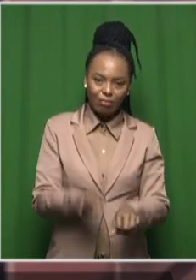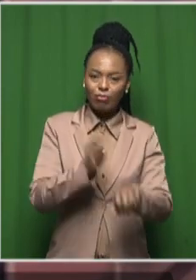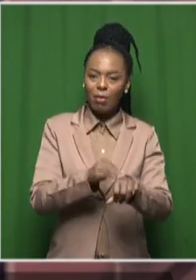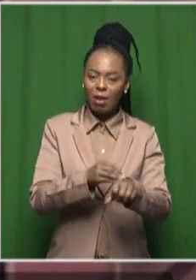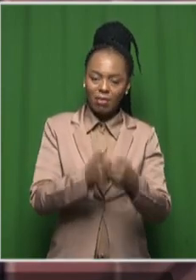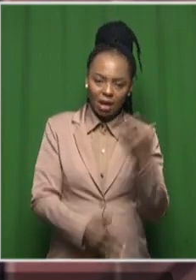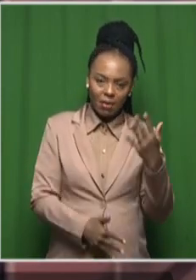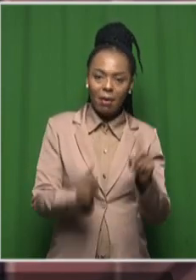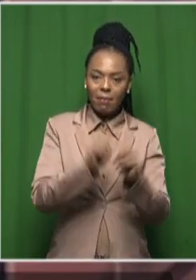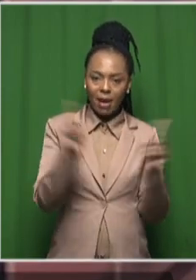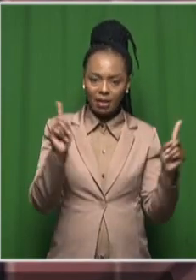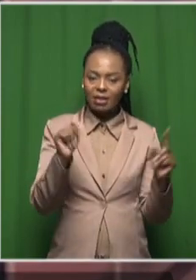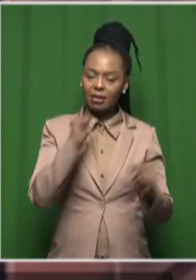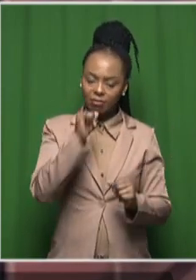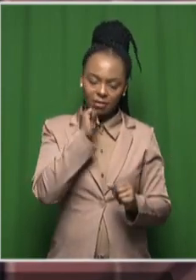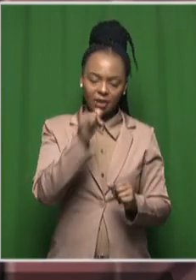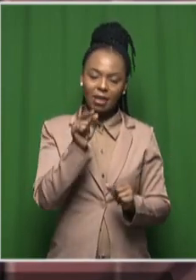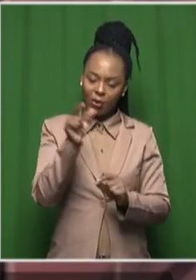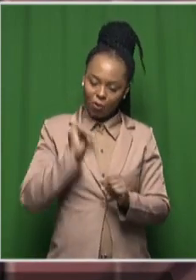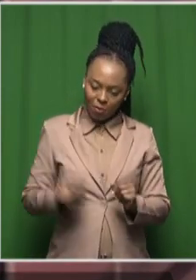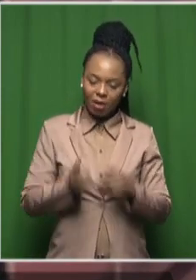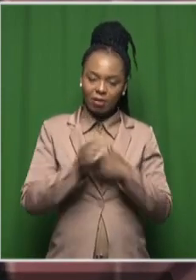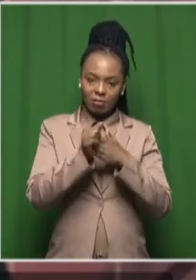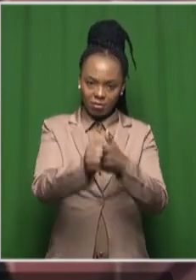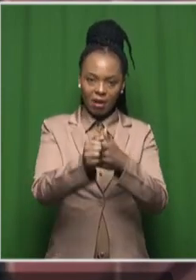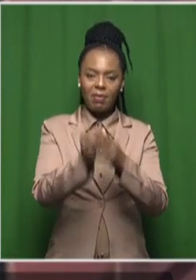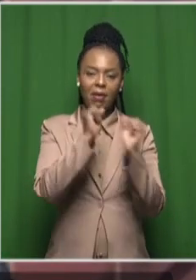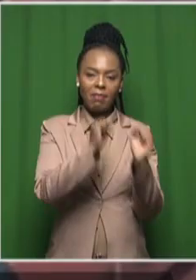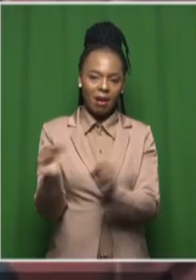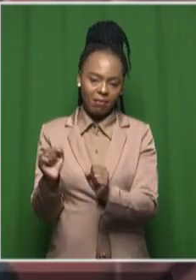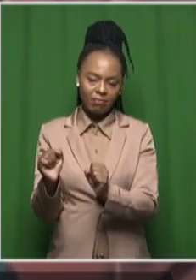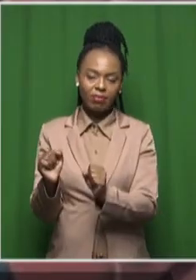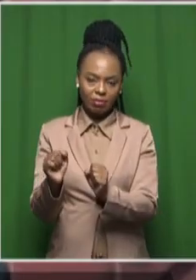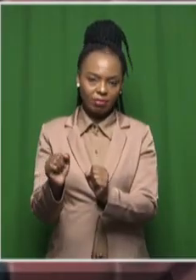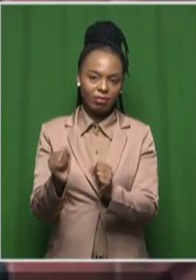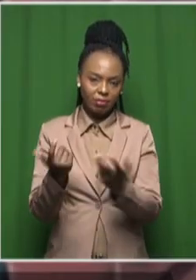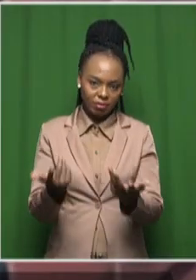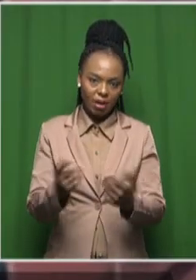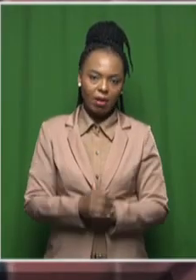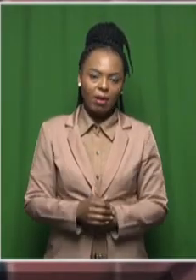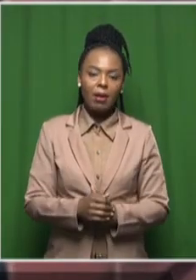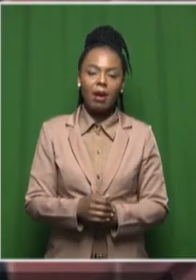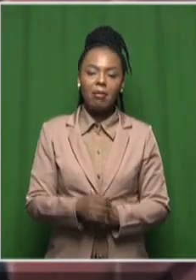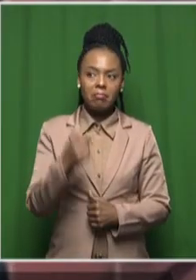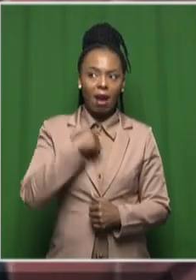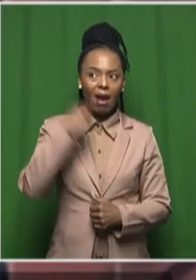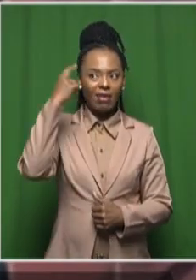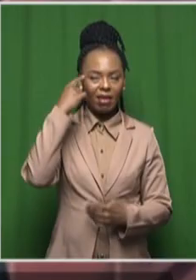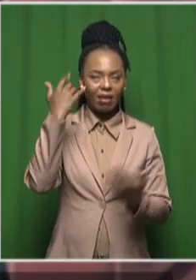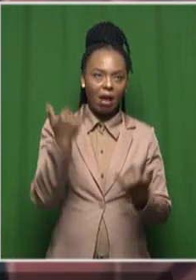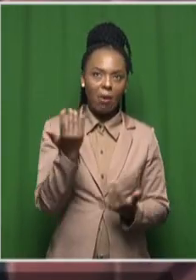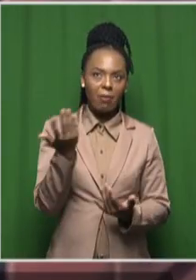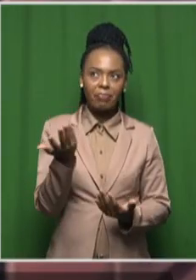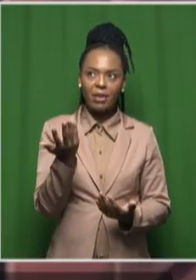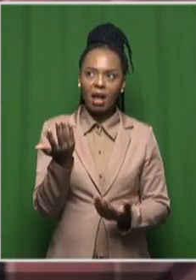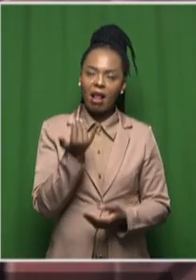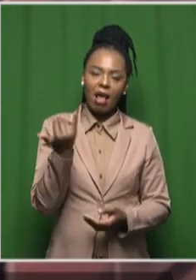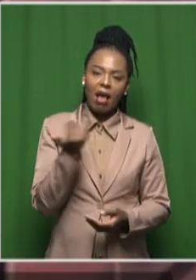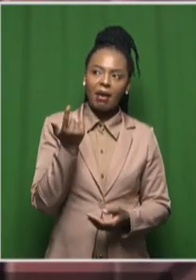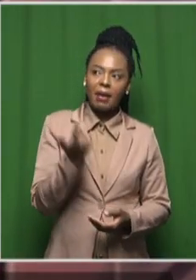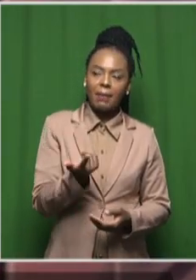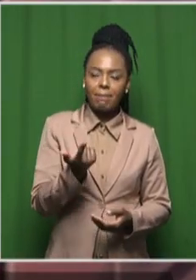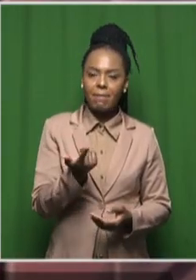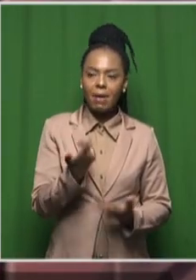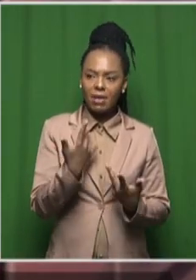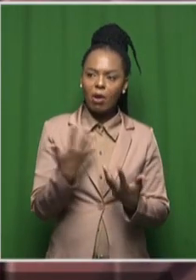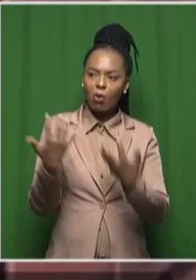this woman is leading this incredible community. So I think in terms of I've done a few